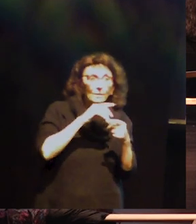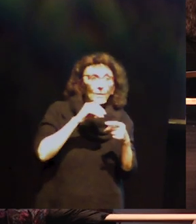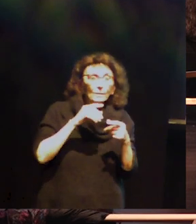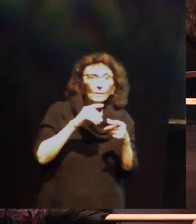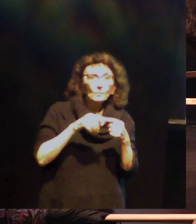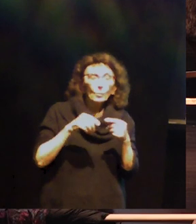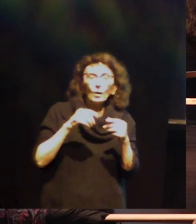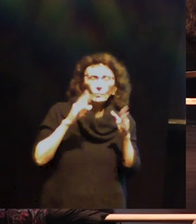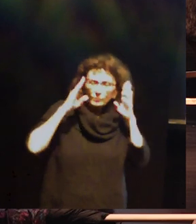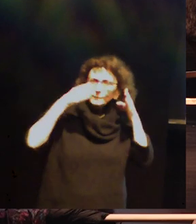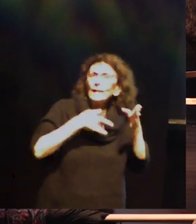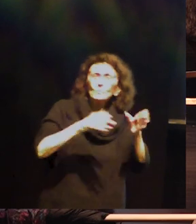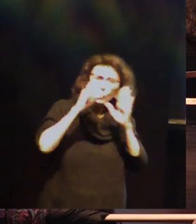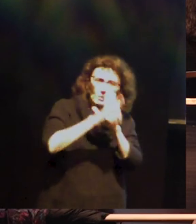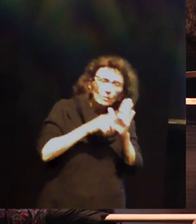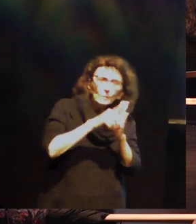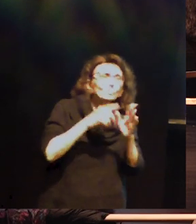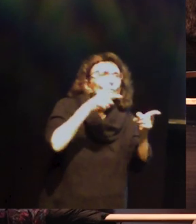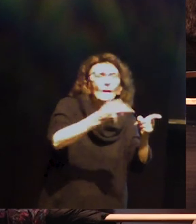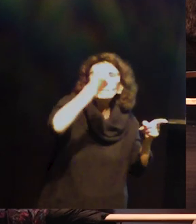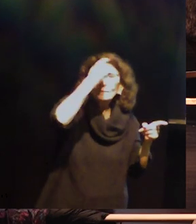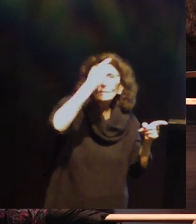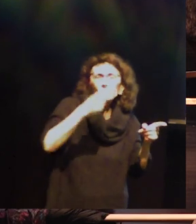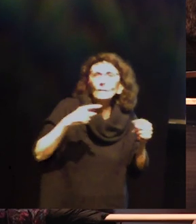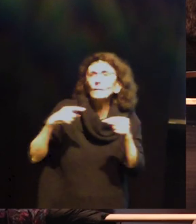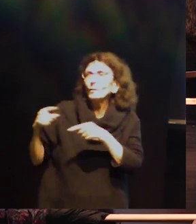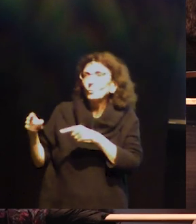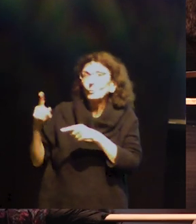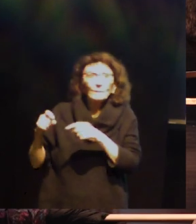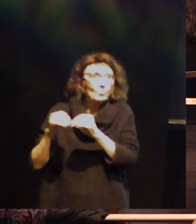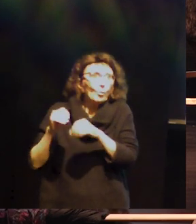in documentary. And so they understood that we were going to need more time.